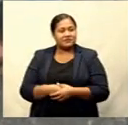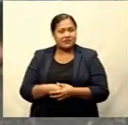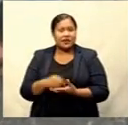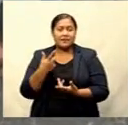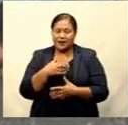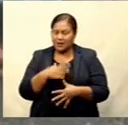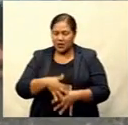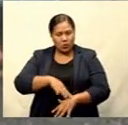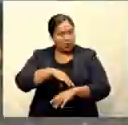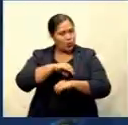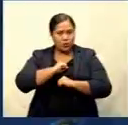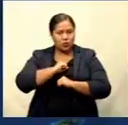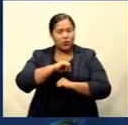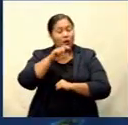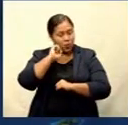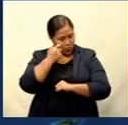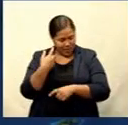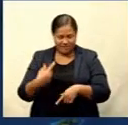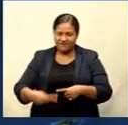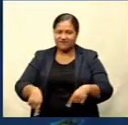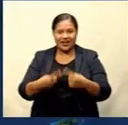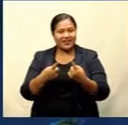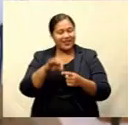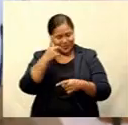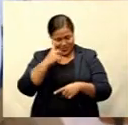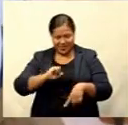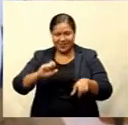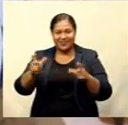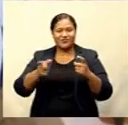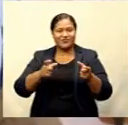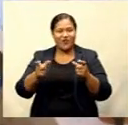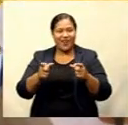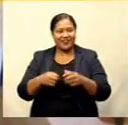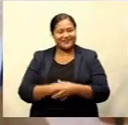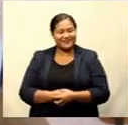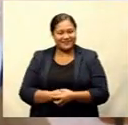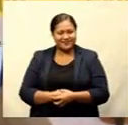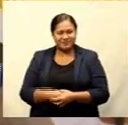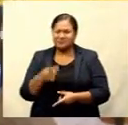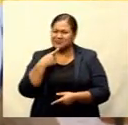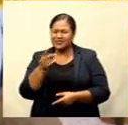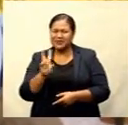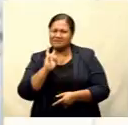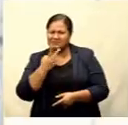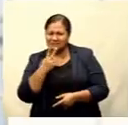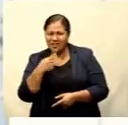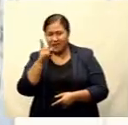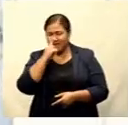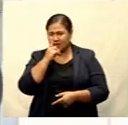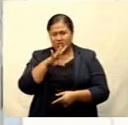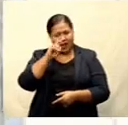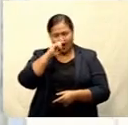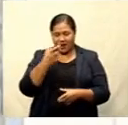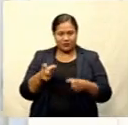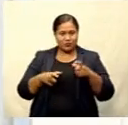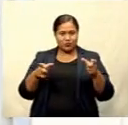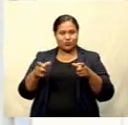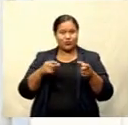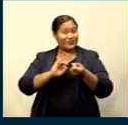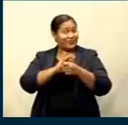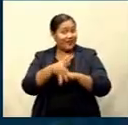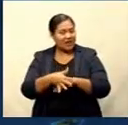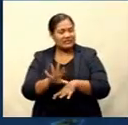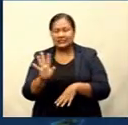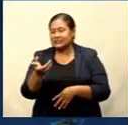determined that we will fight and we will win. He says rumors that Fiji is losing the fight against the virus is all